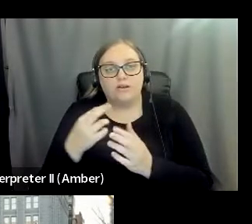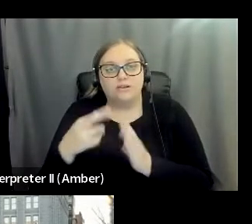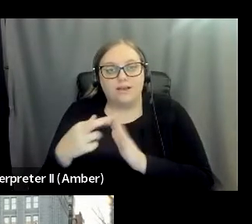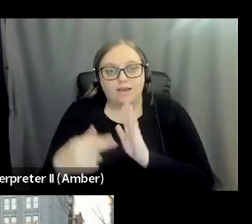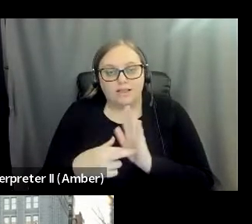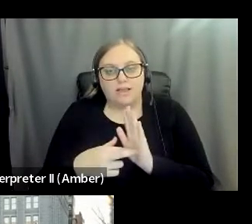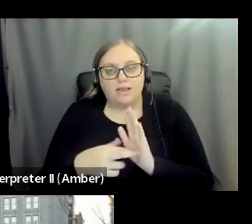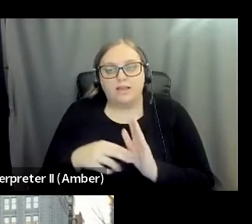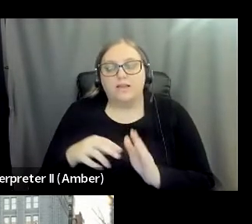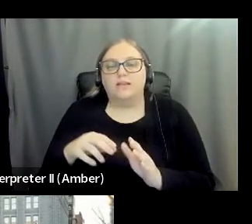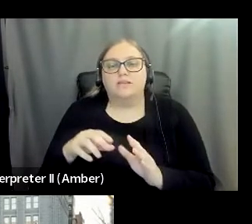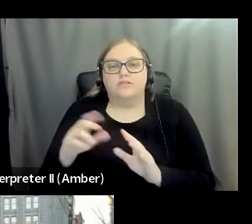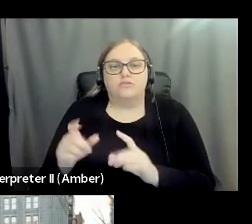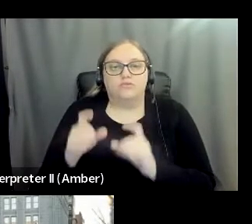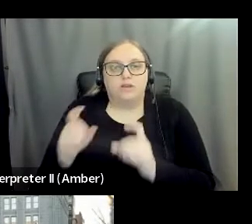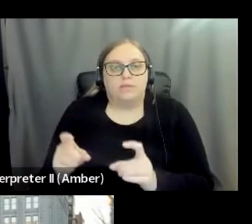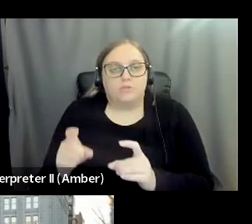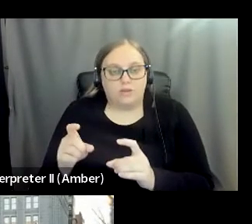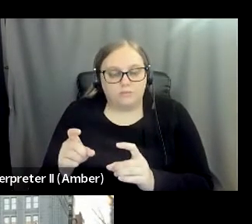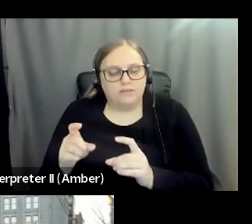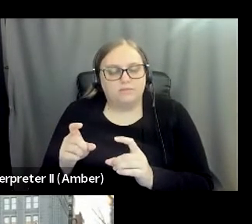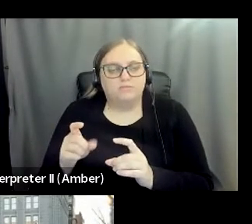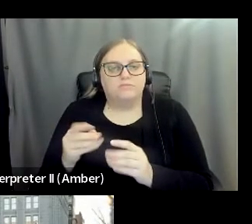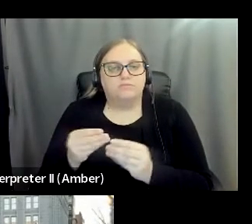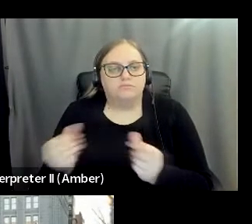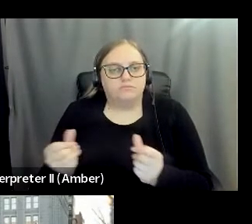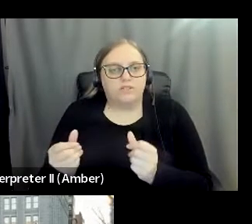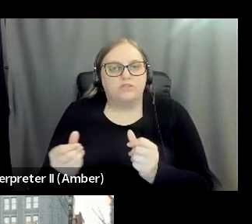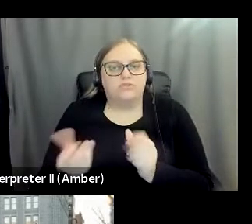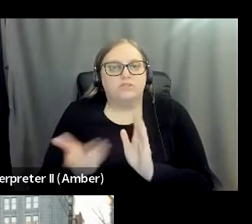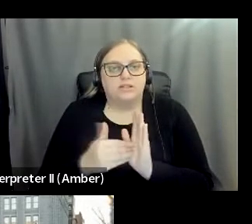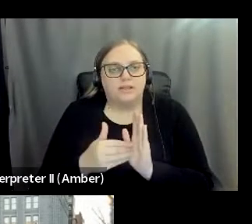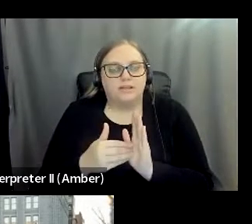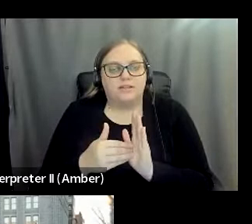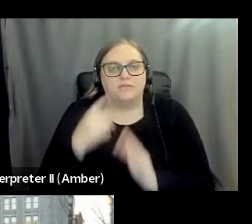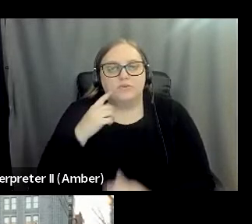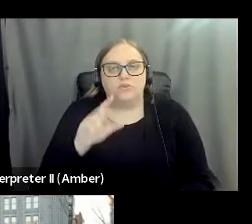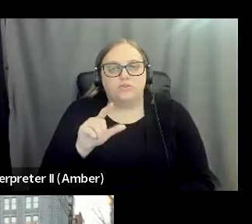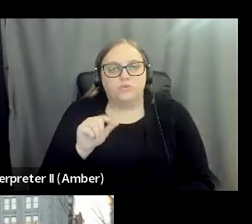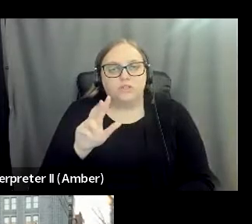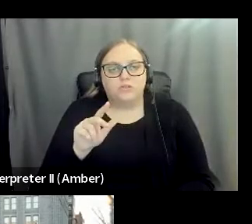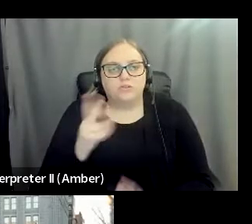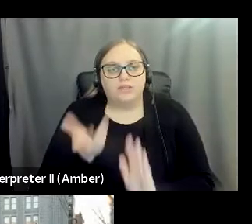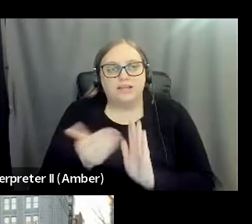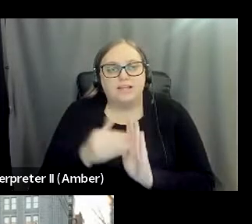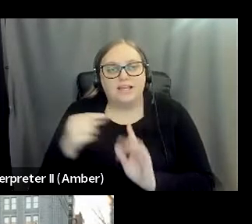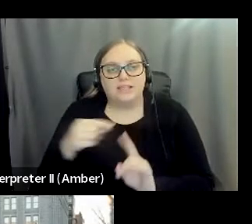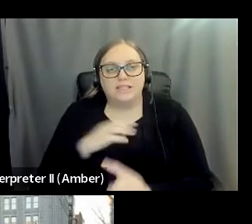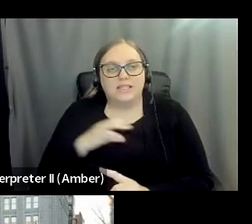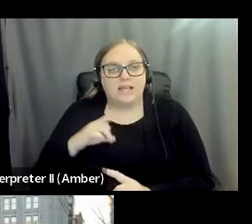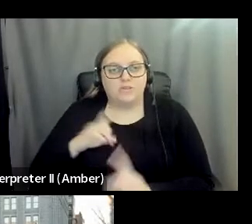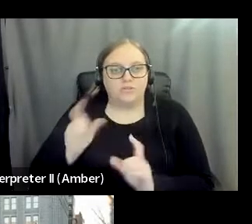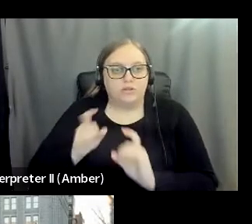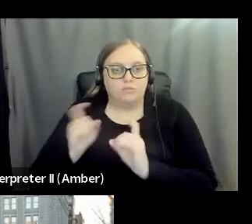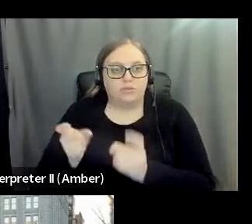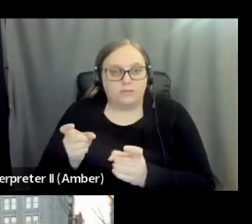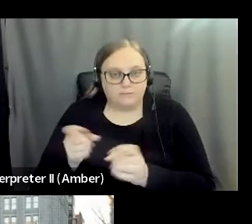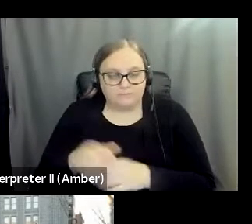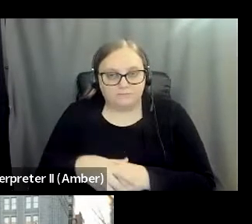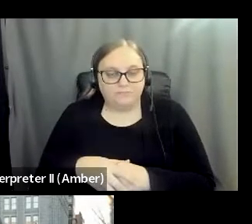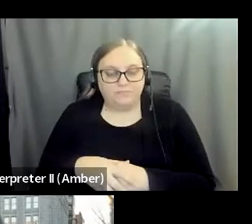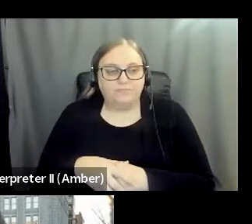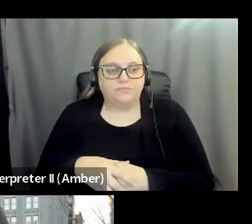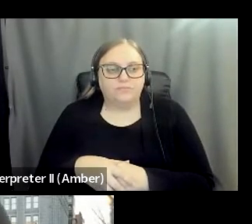Boulevou, reappointment resolution of 2023. Again, this is a council appointment.